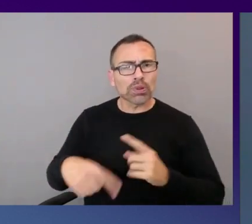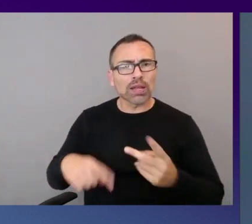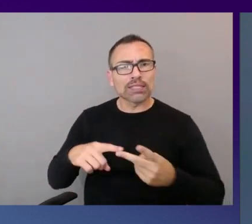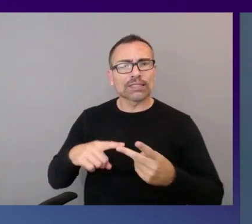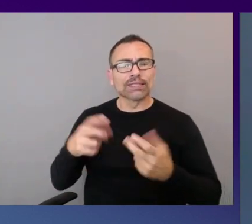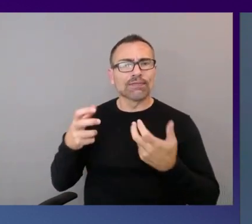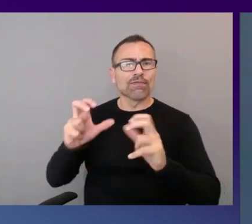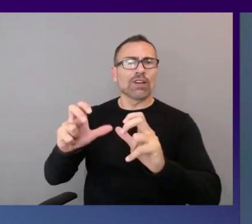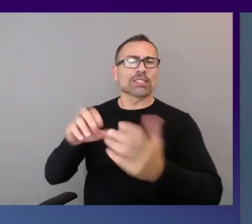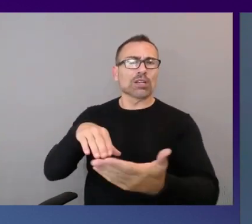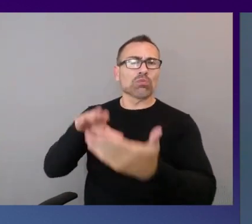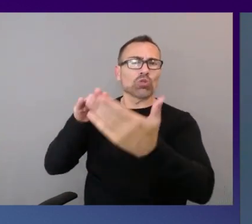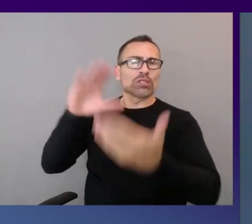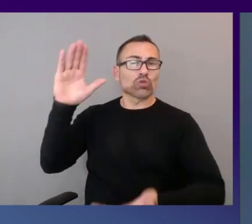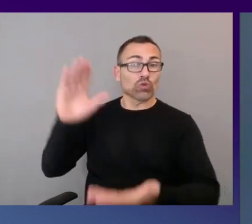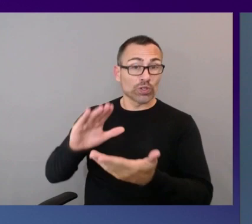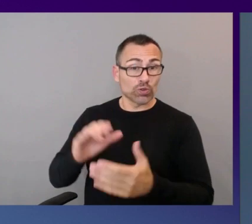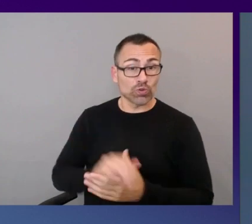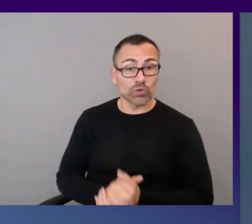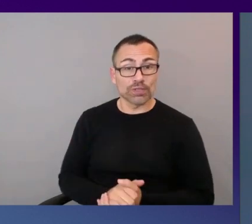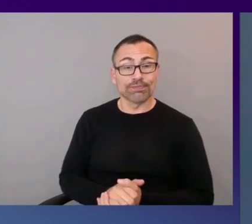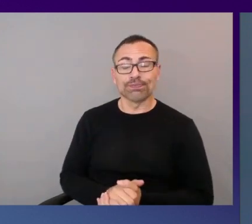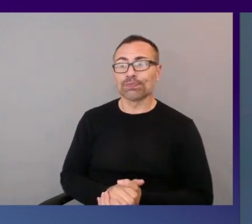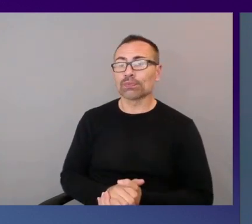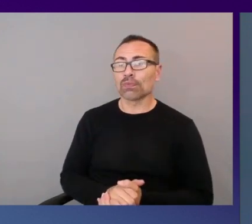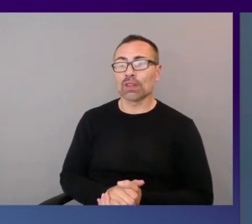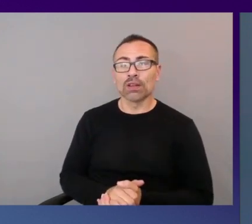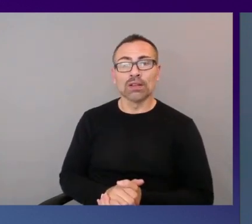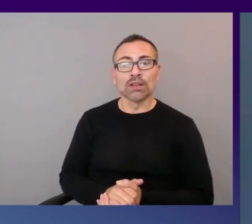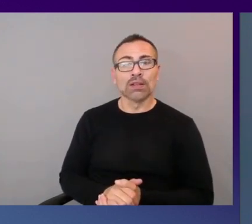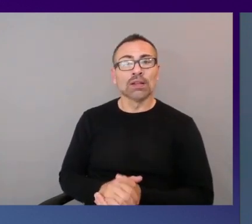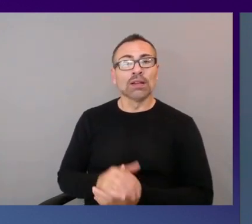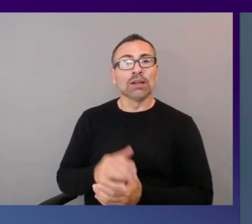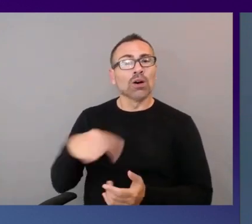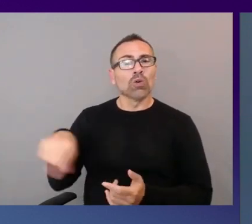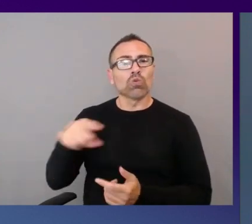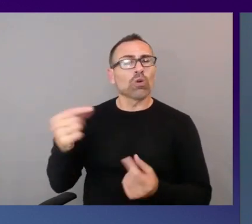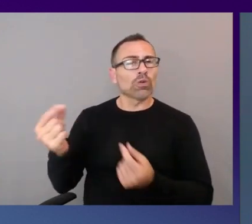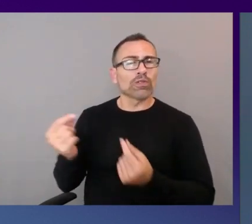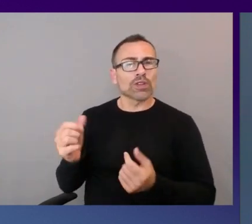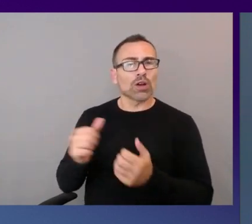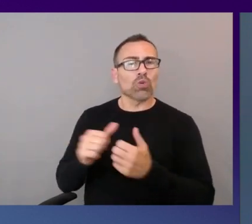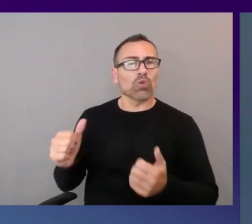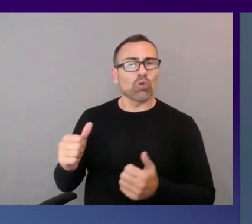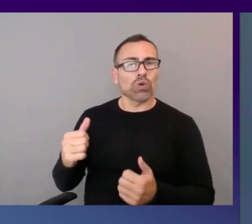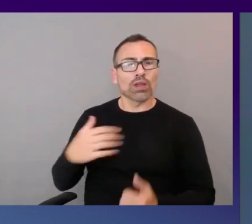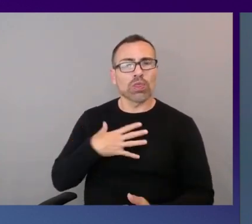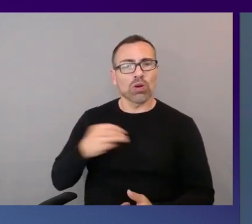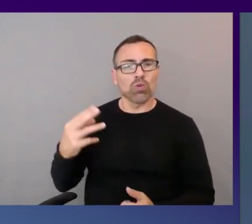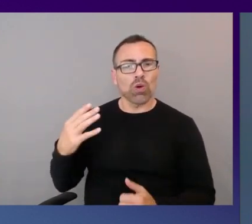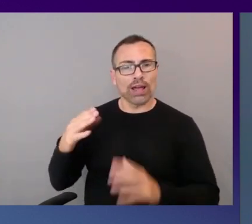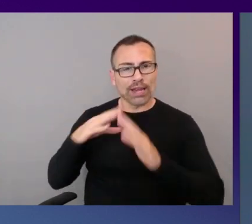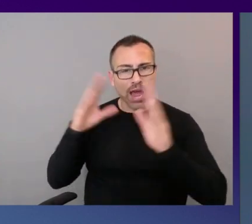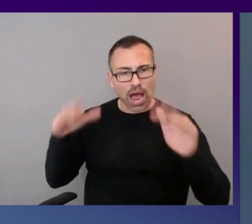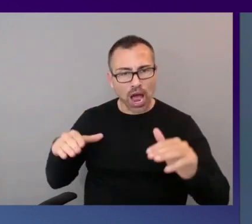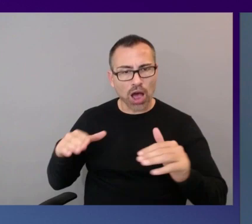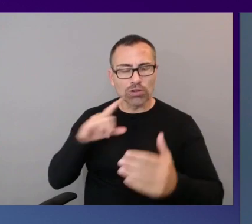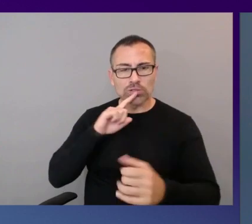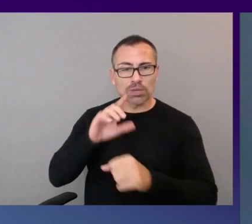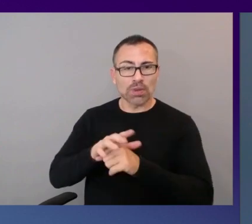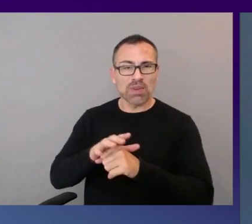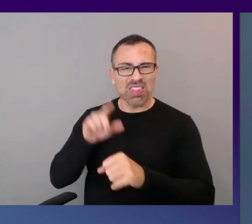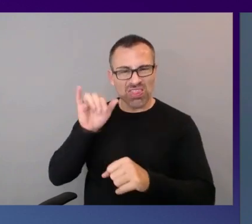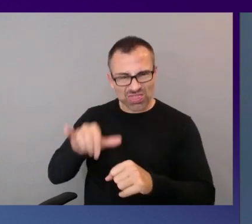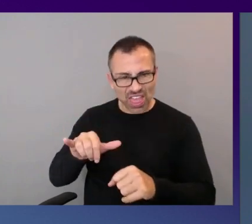know, what we've done in the White House commitments and a number of other technology organizations is a starting point in that direction,